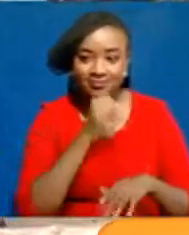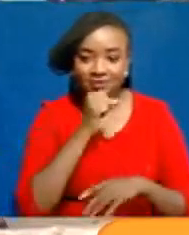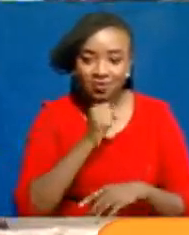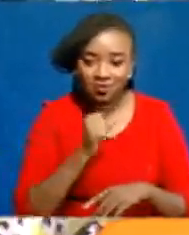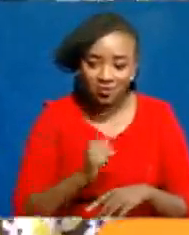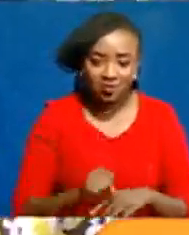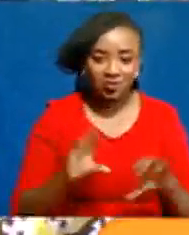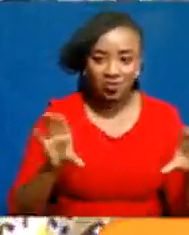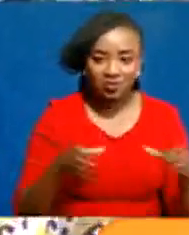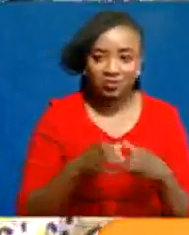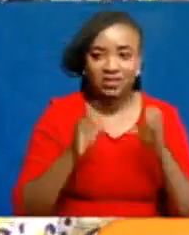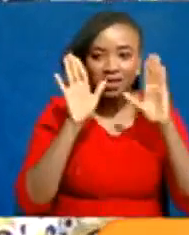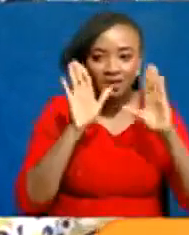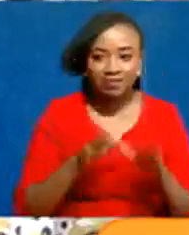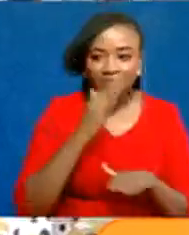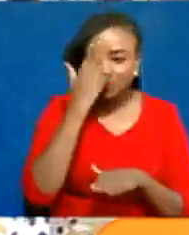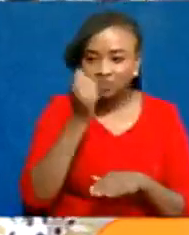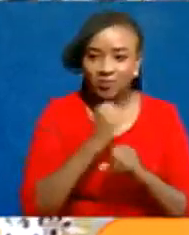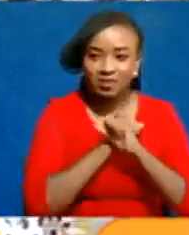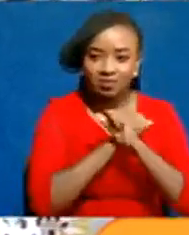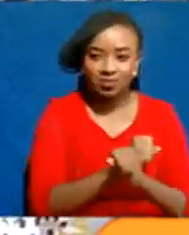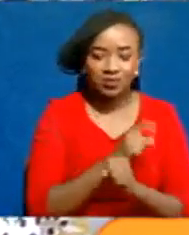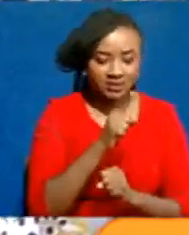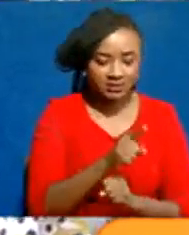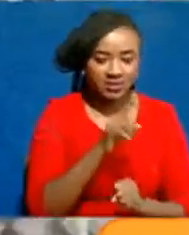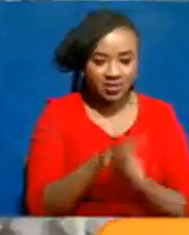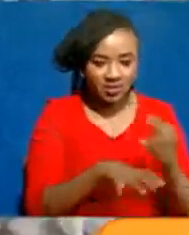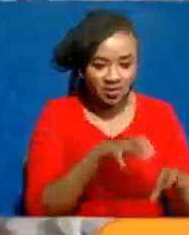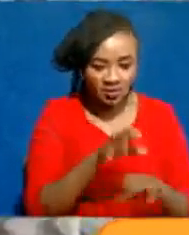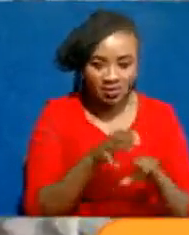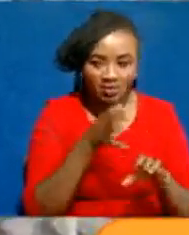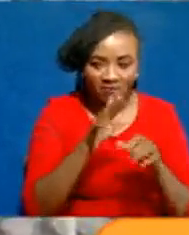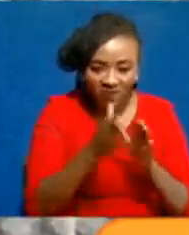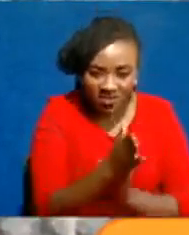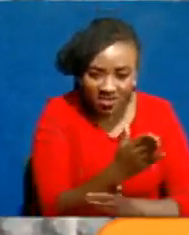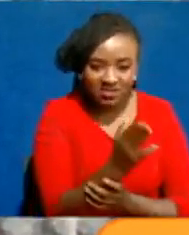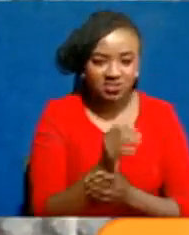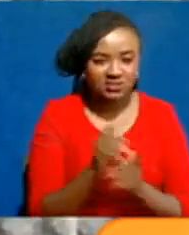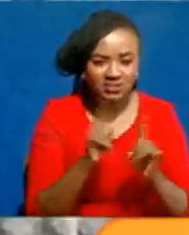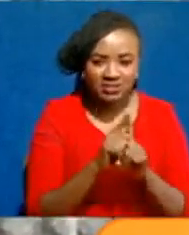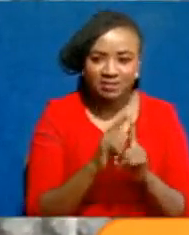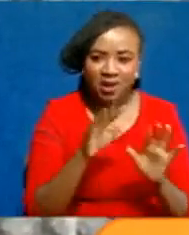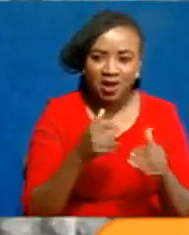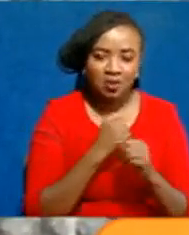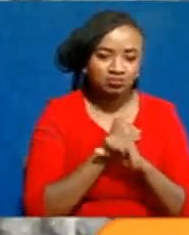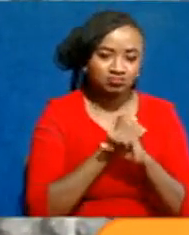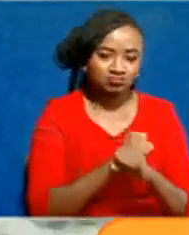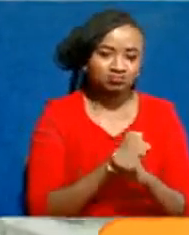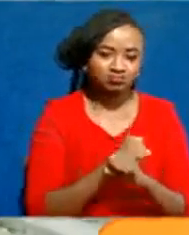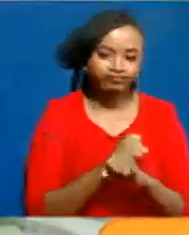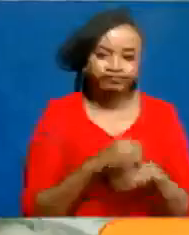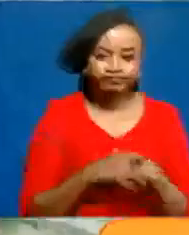coral team on the importance of conserving marine life and how to overcome the challenges of rising sea temperatures and global